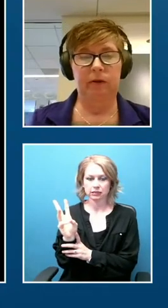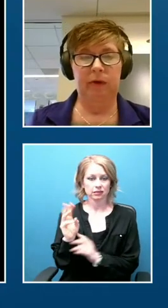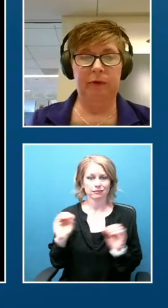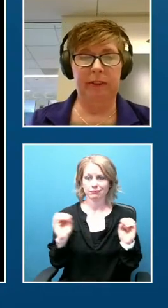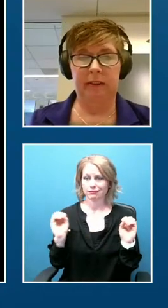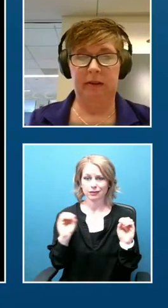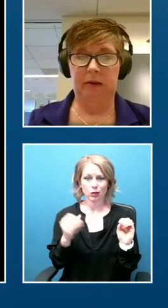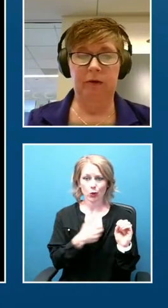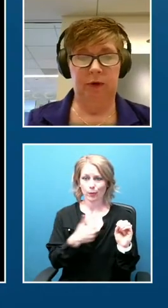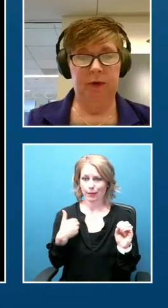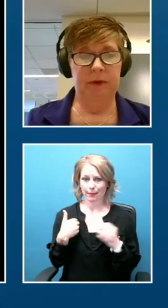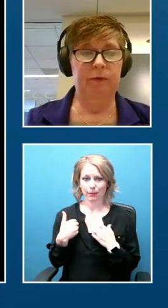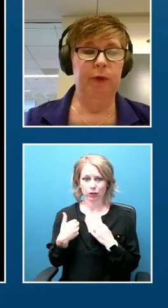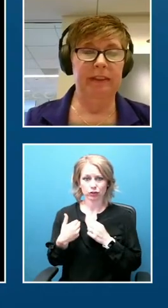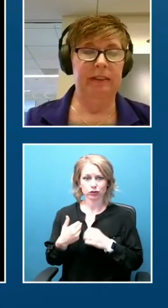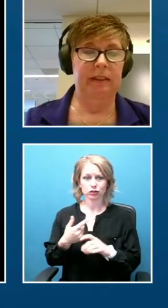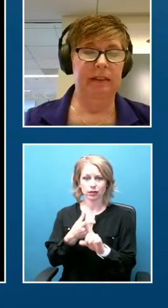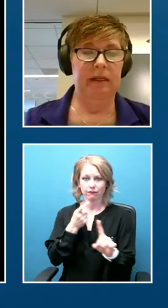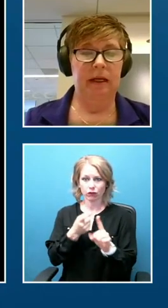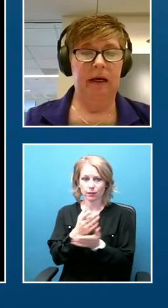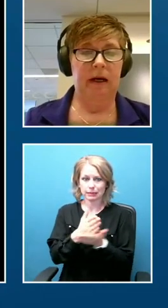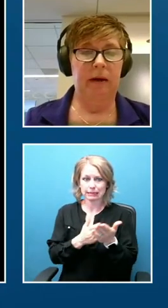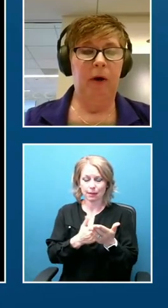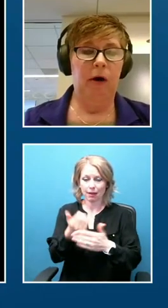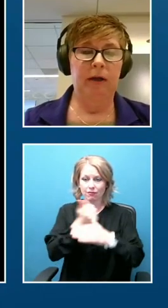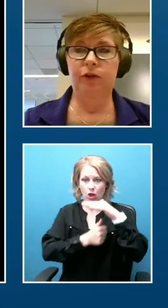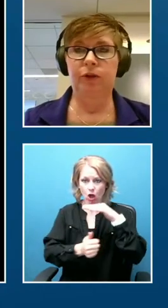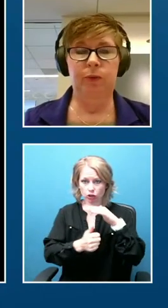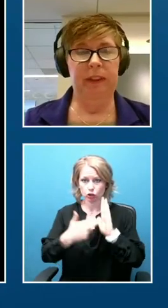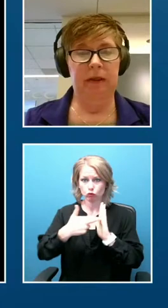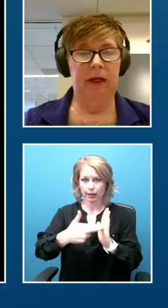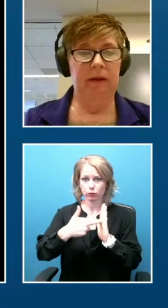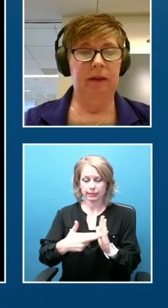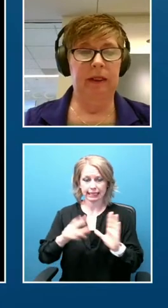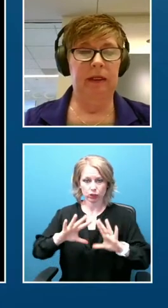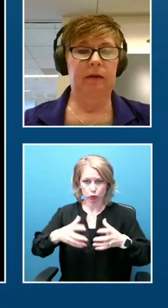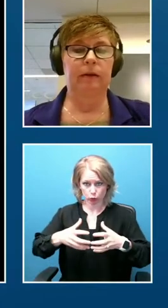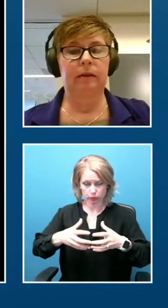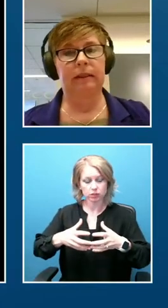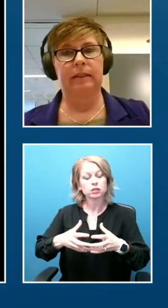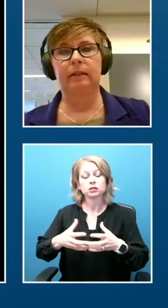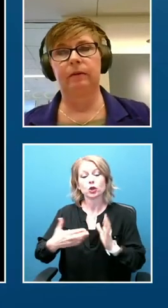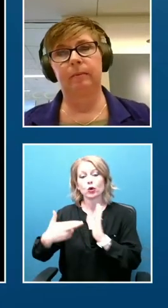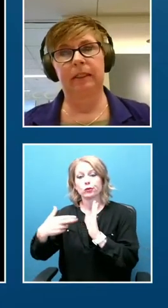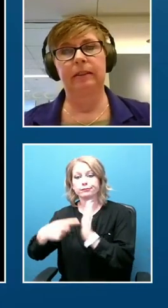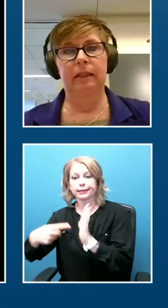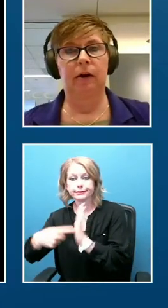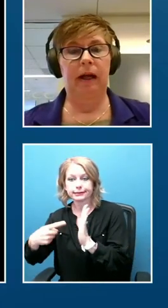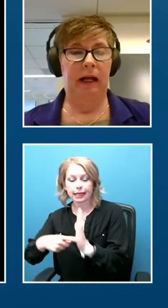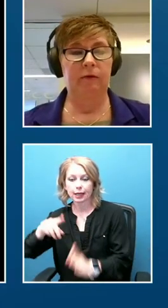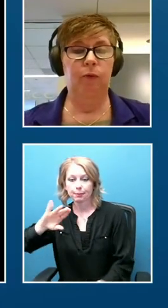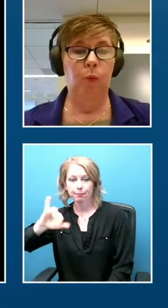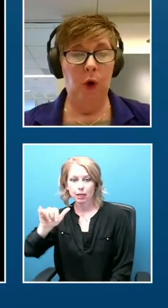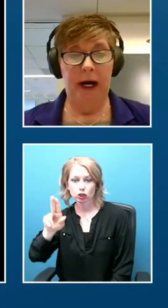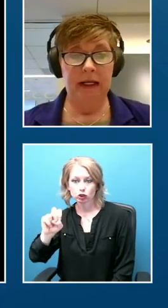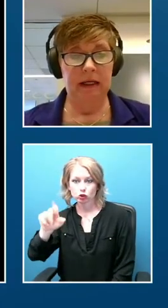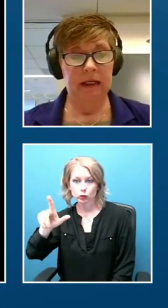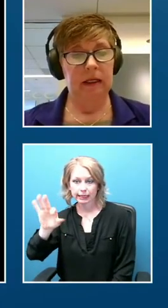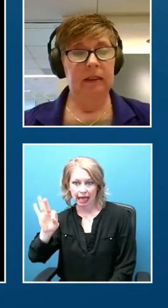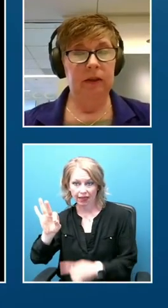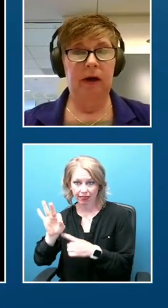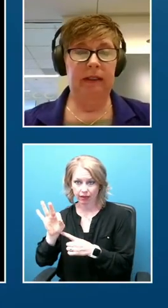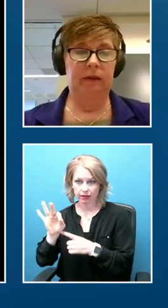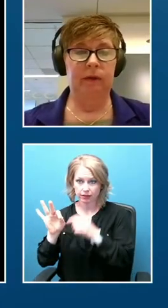of the underrepresented groups. For instance, on June 29th, the executive committee did not have